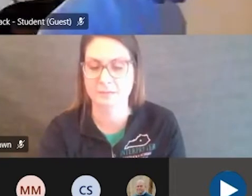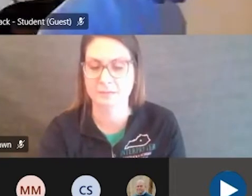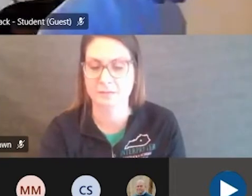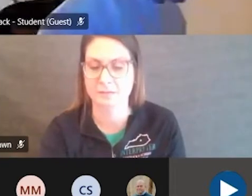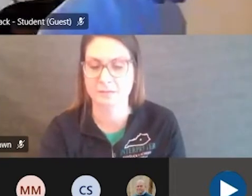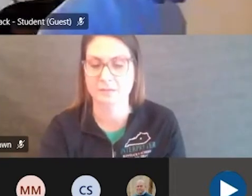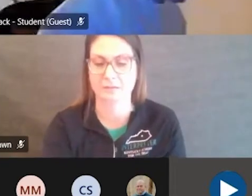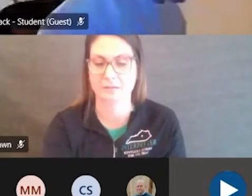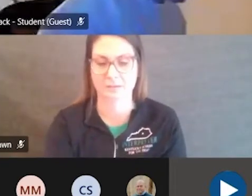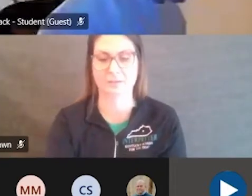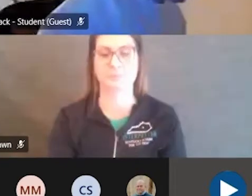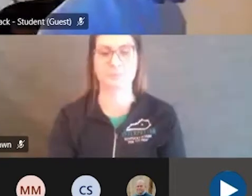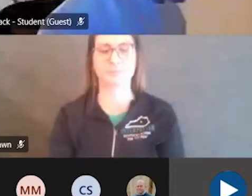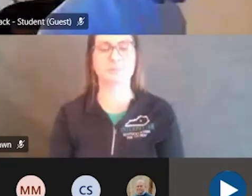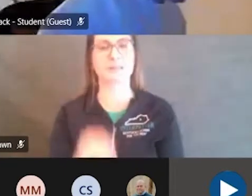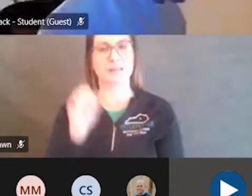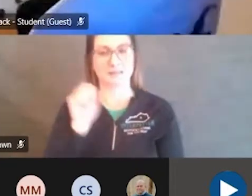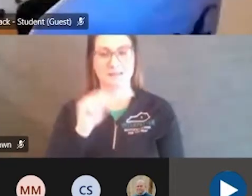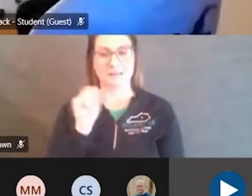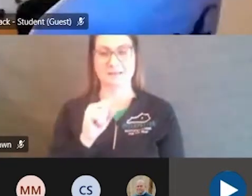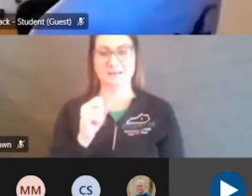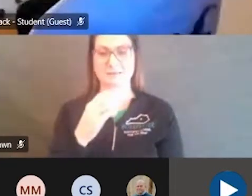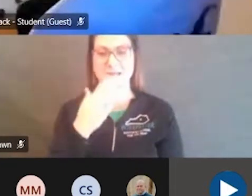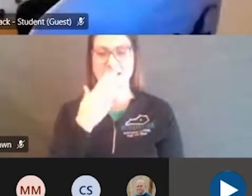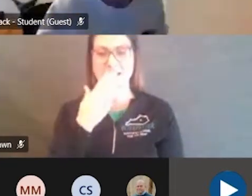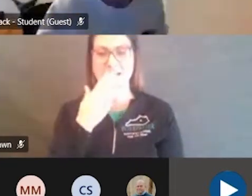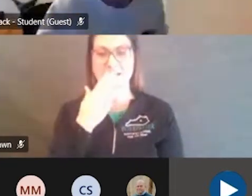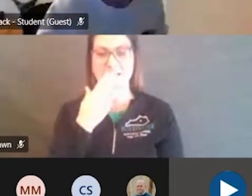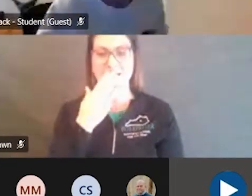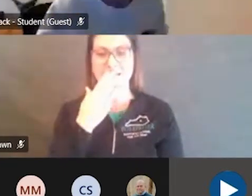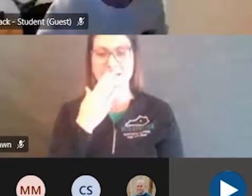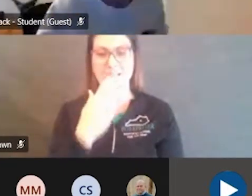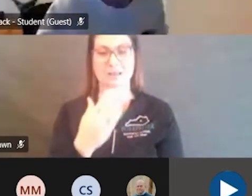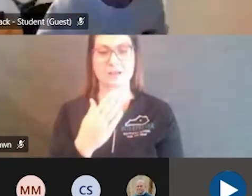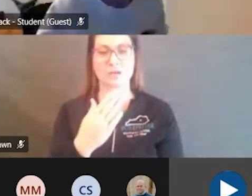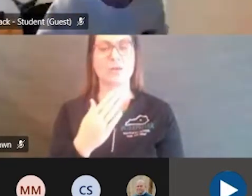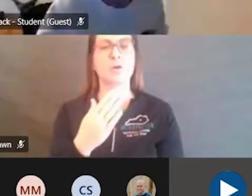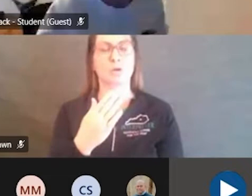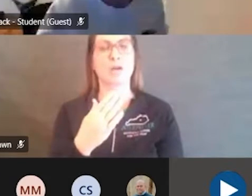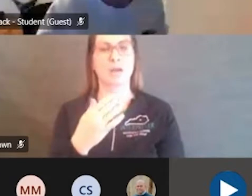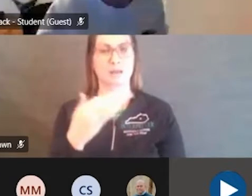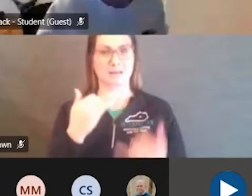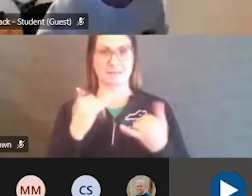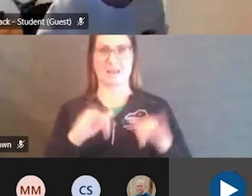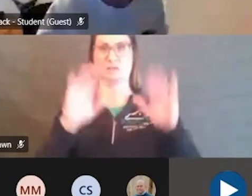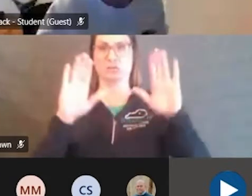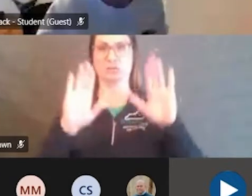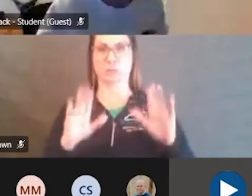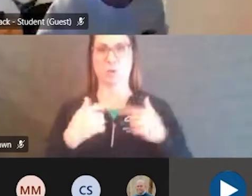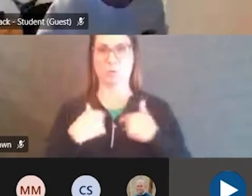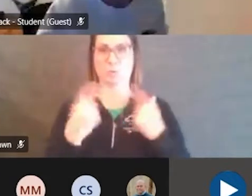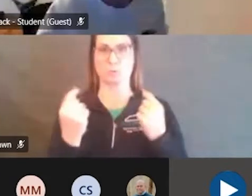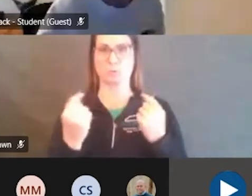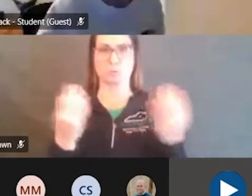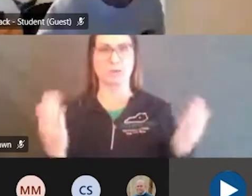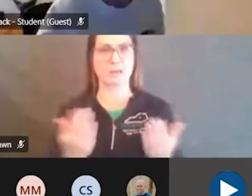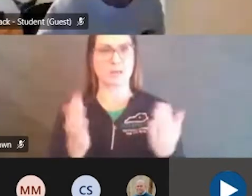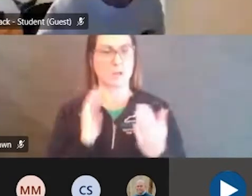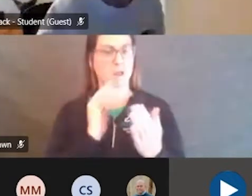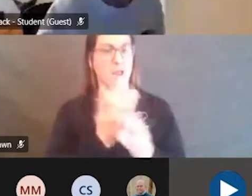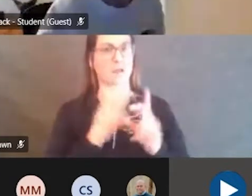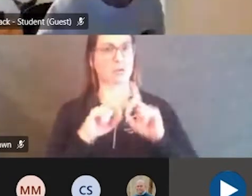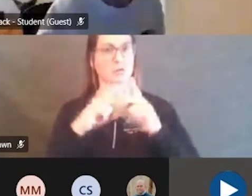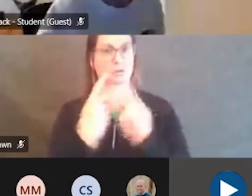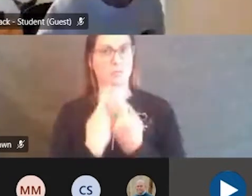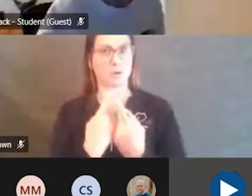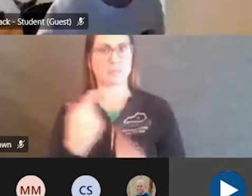us a good affirmative in the work that certainly that we're doing here at the department. Certainly, as you know,